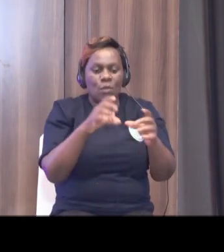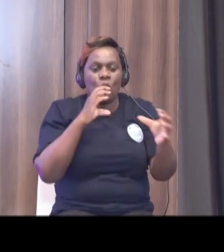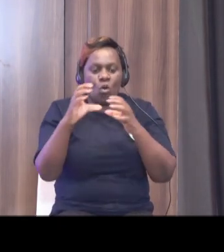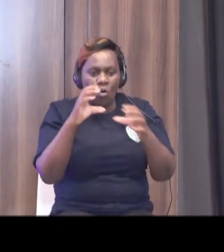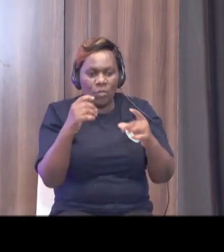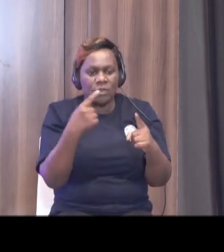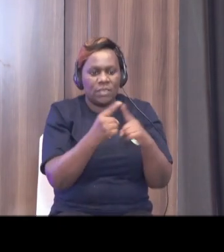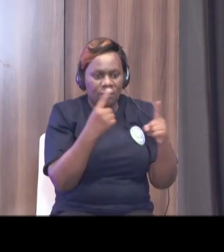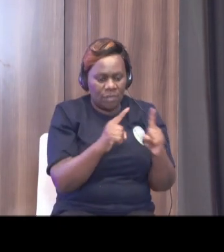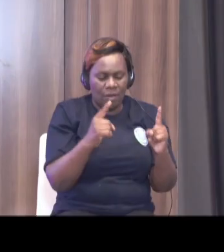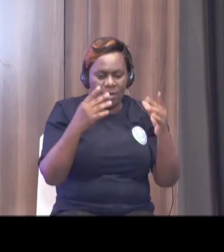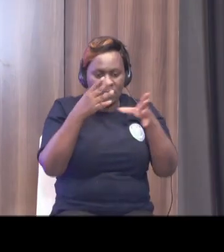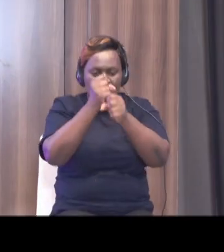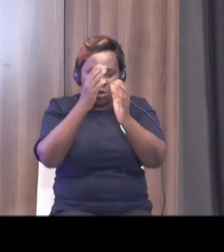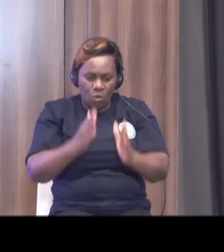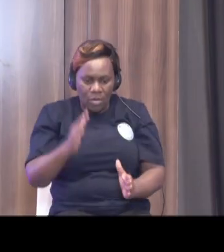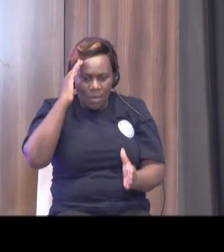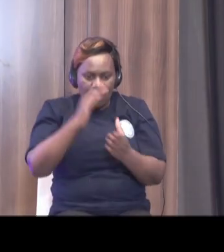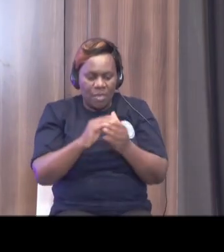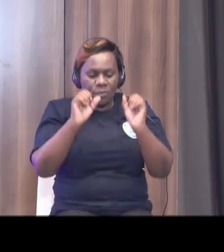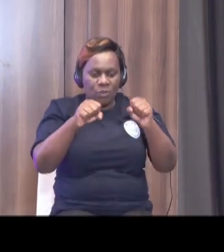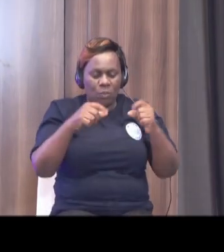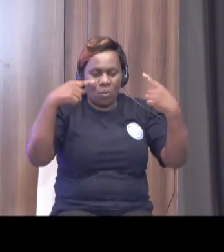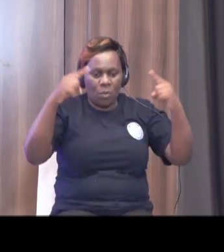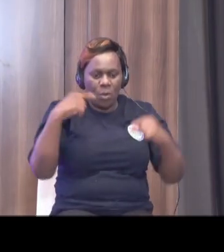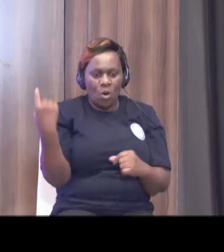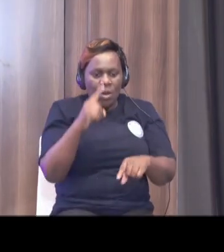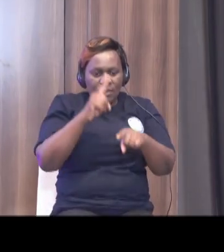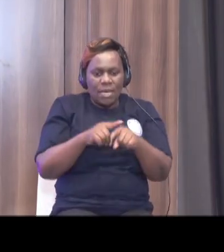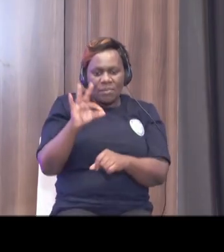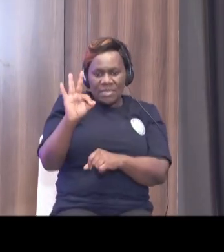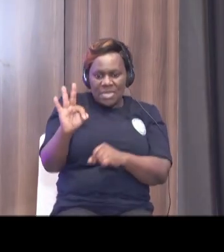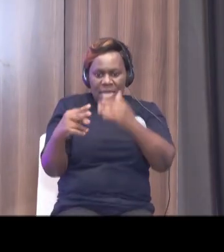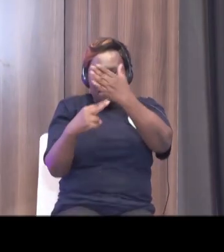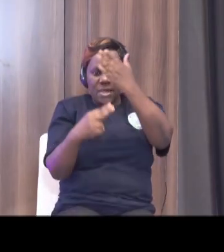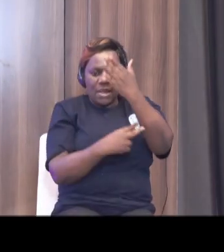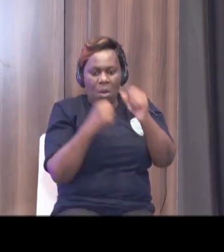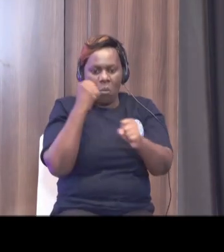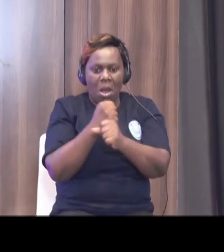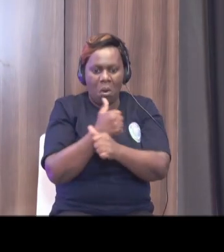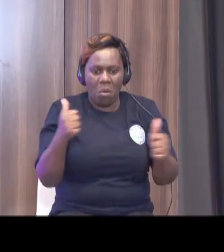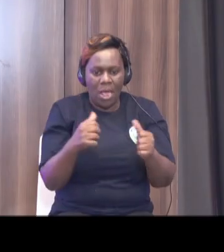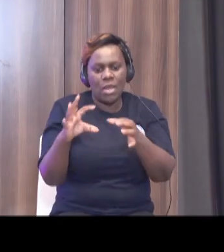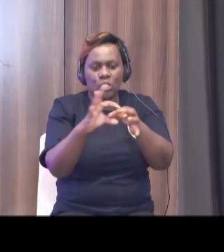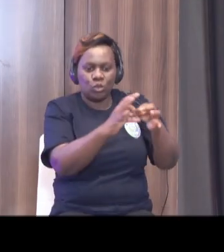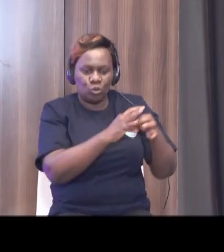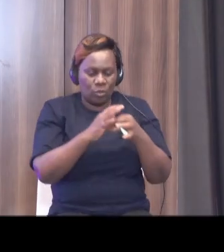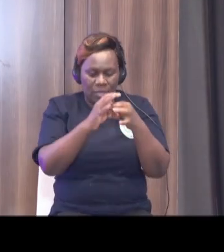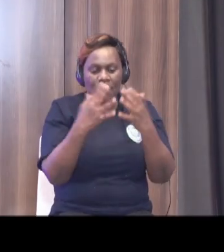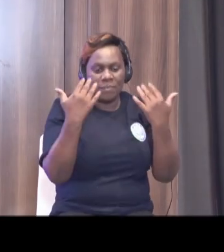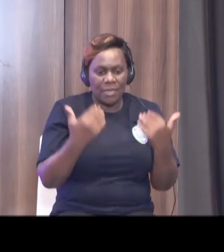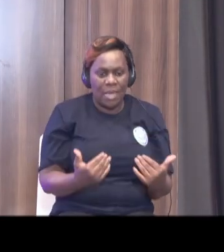with the different stakeholders. I believe that the program can only succeed when these 3 pillars really work together.